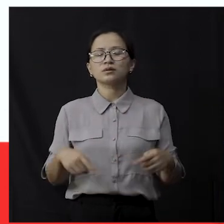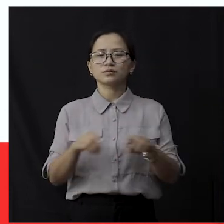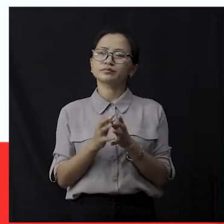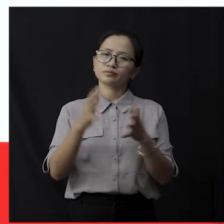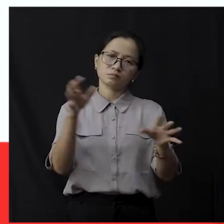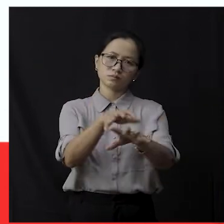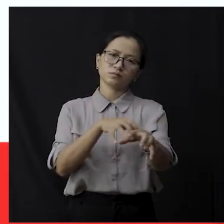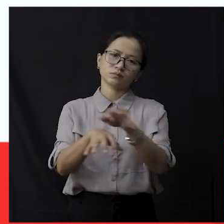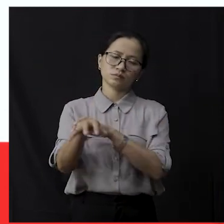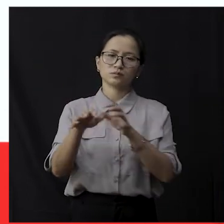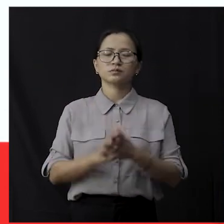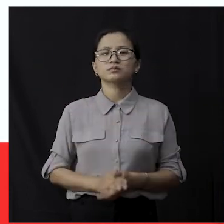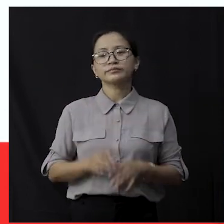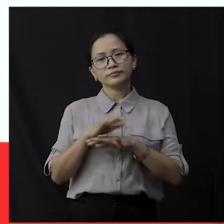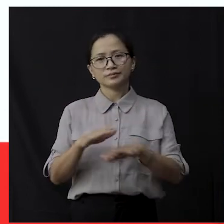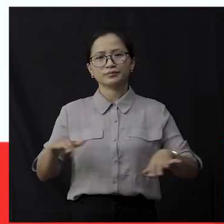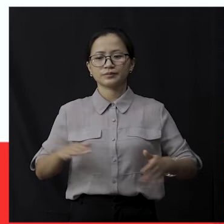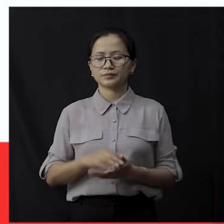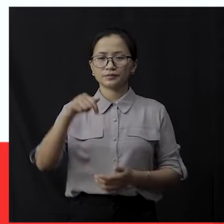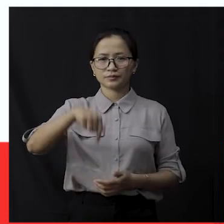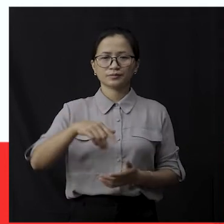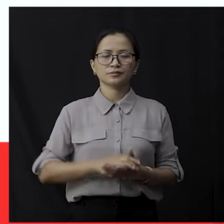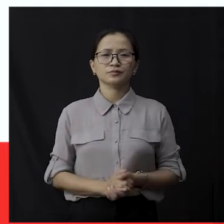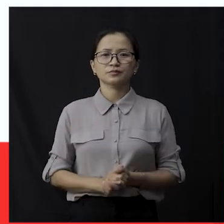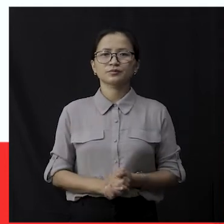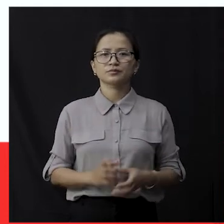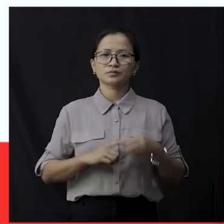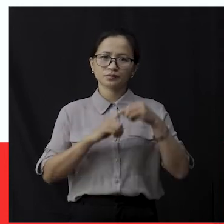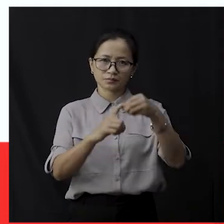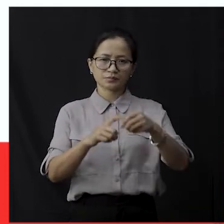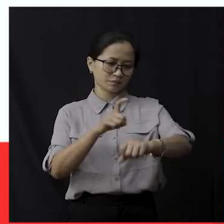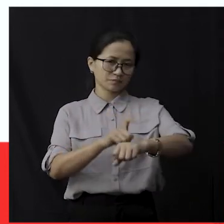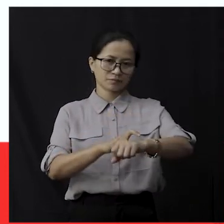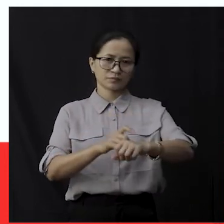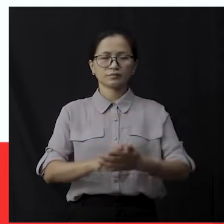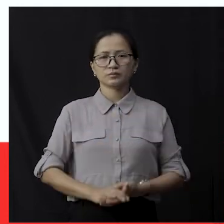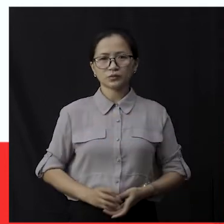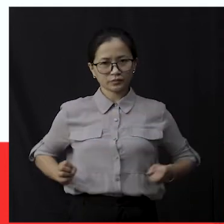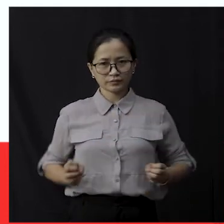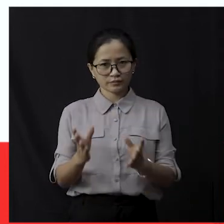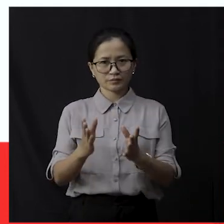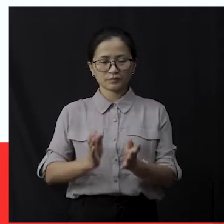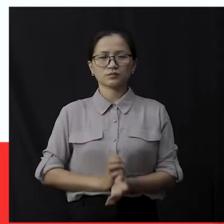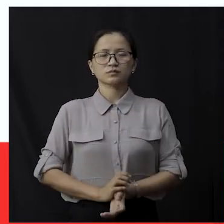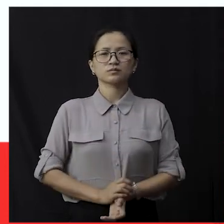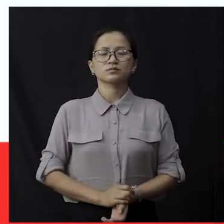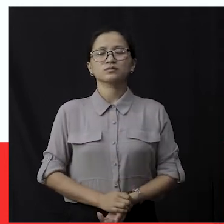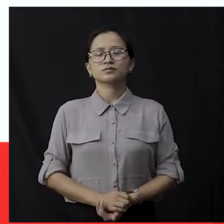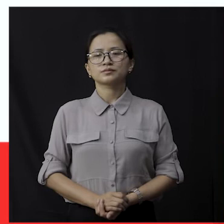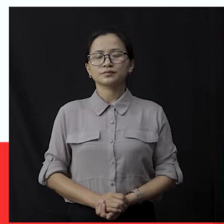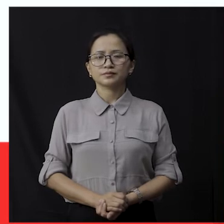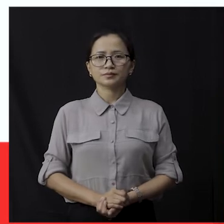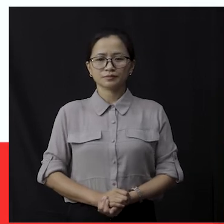animals. So students, now it is question time. So are you all ready? So let's get